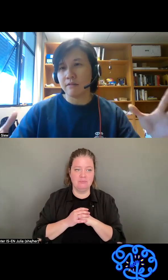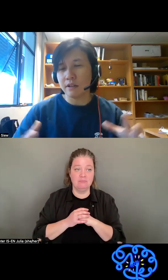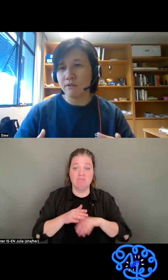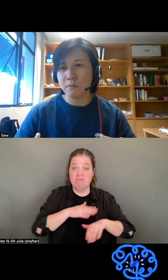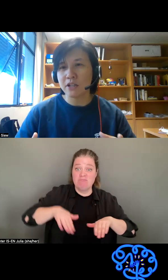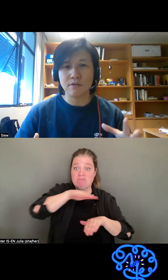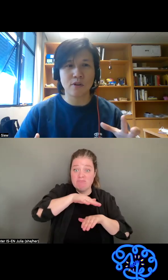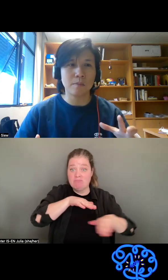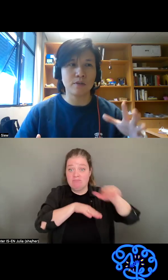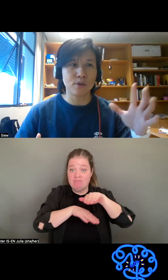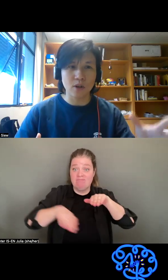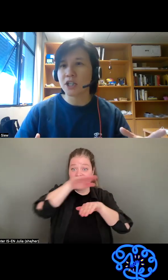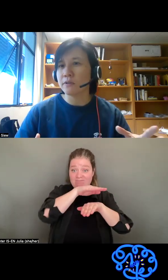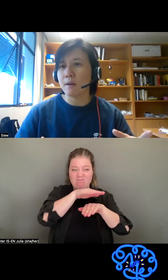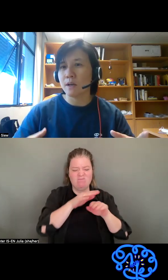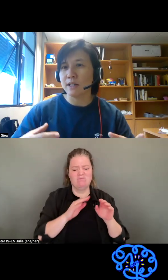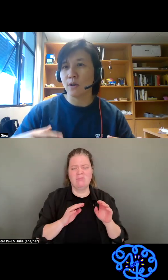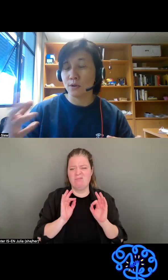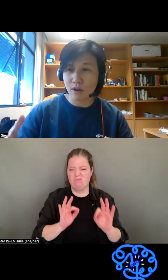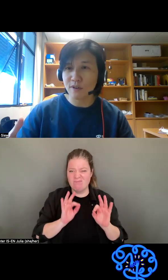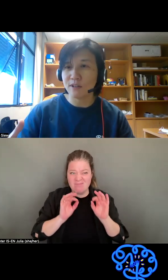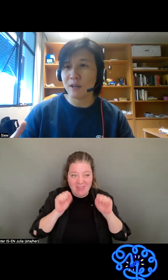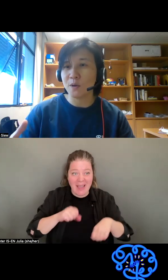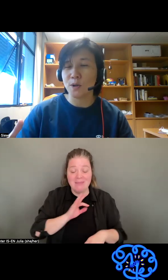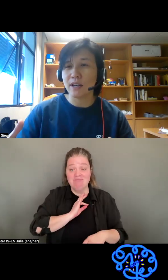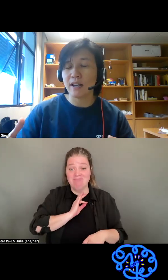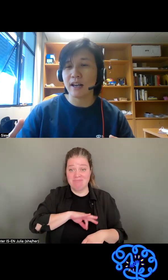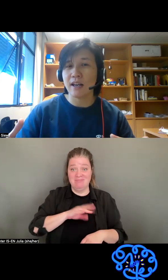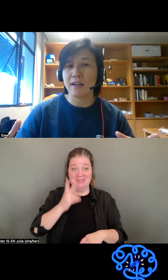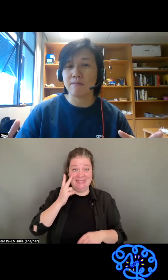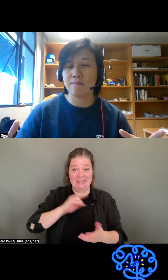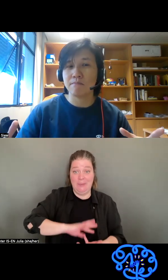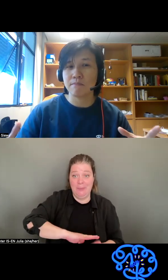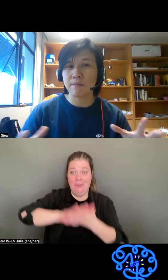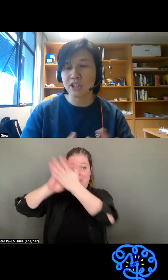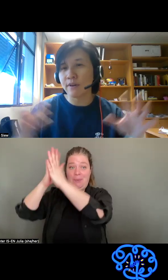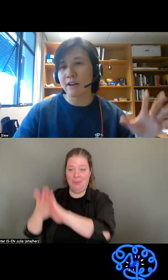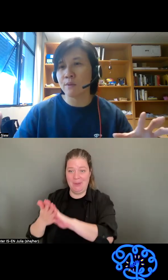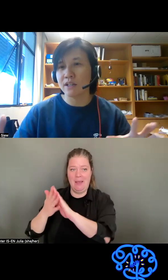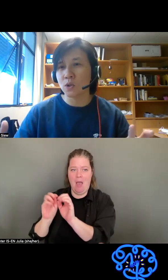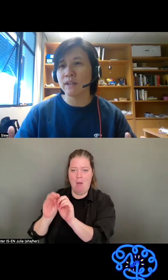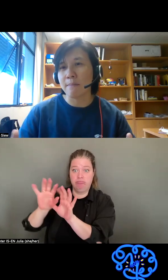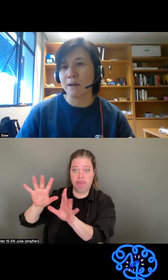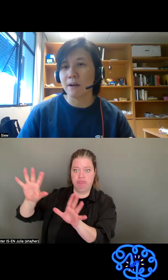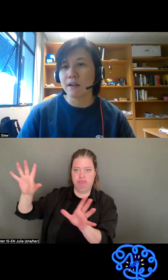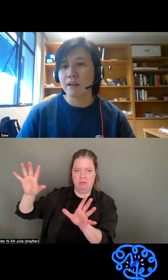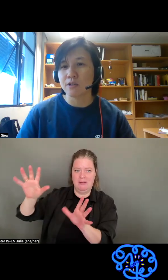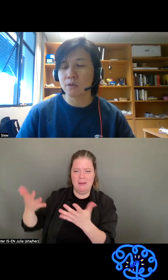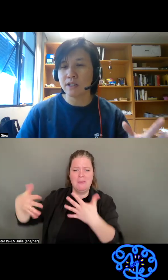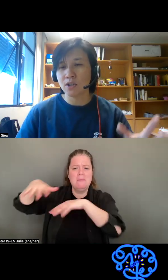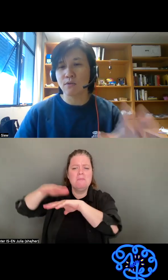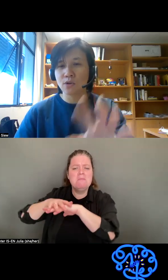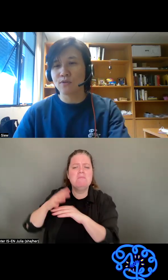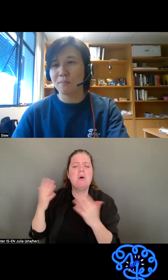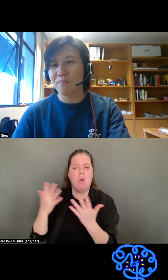take the information from the phonological network and the orthographic neighborhood and extract what is overlapping. So